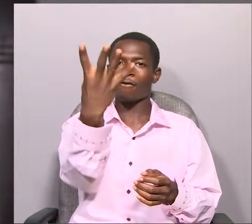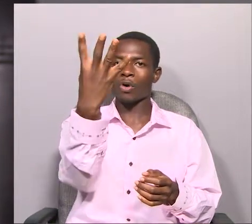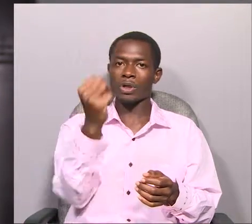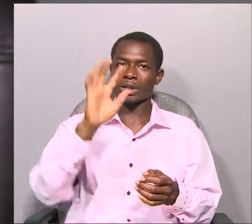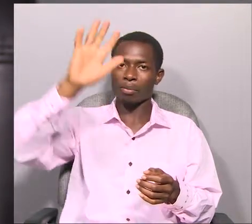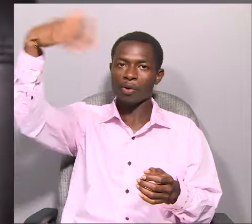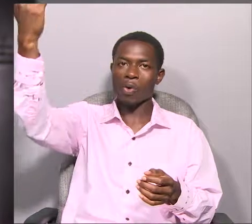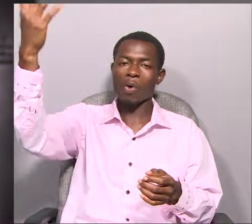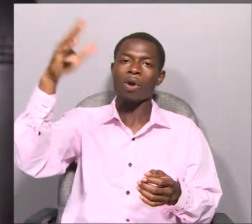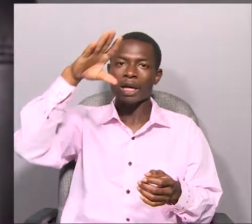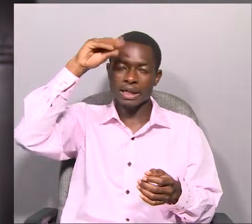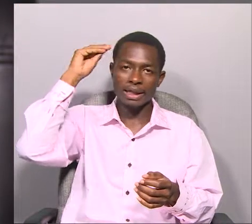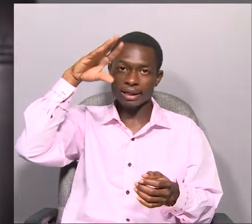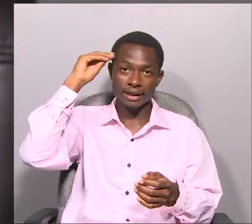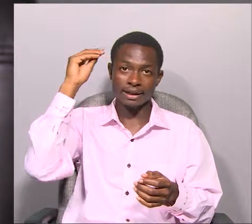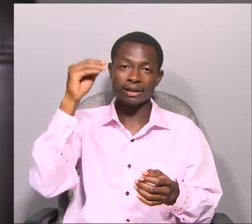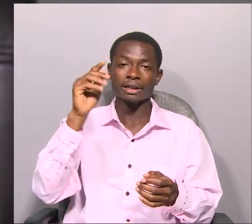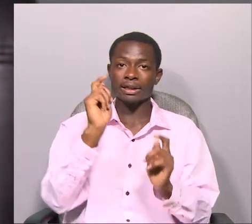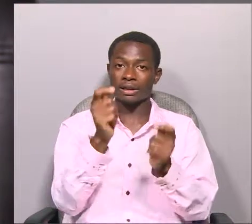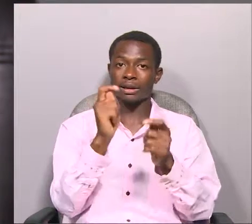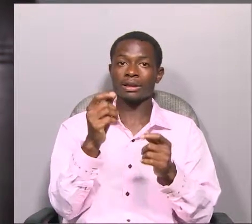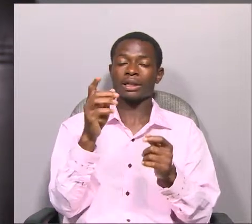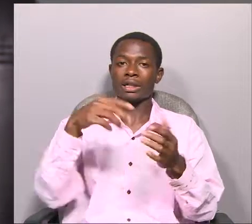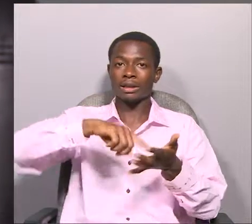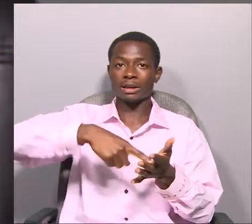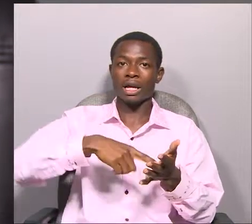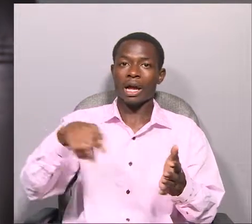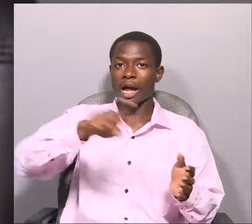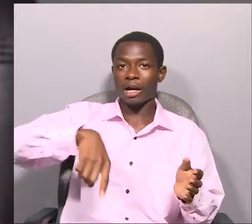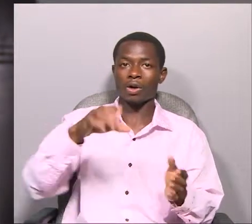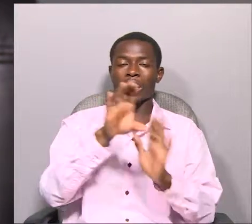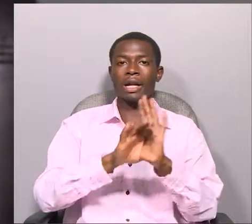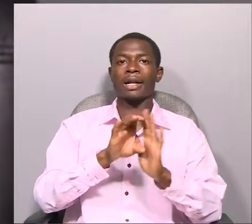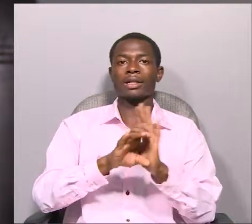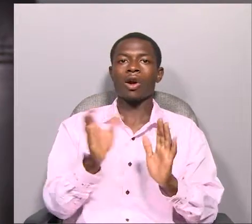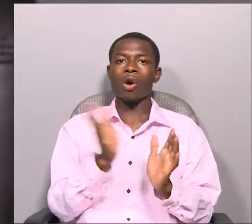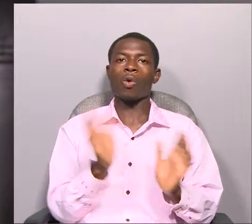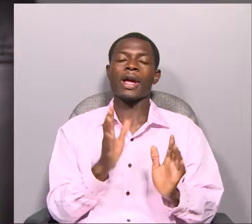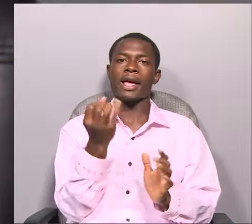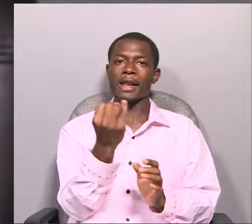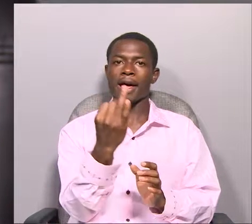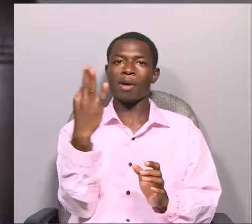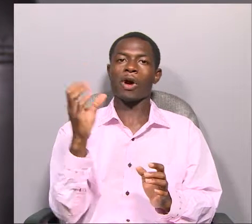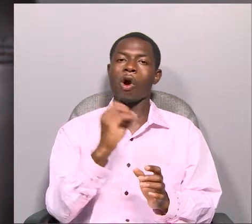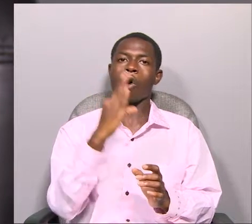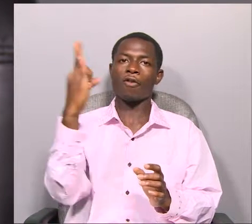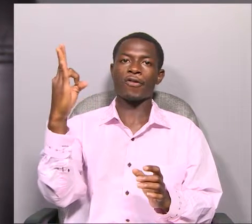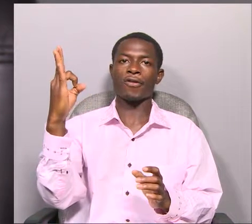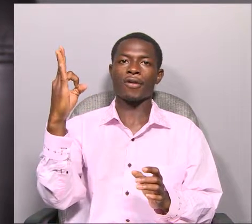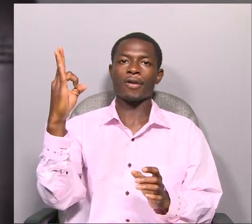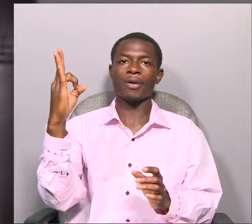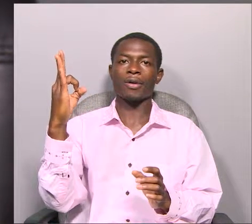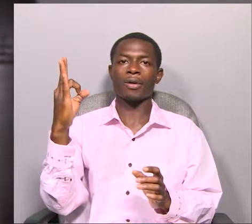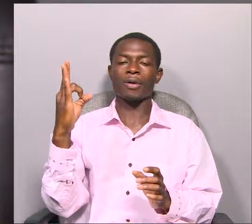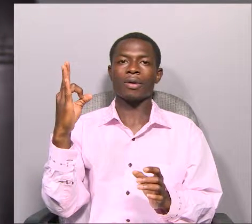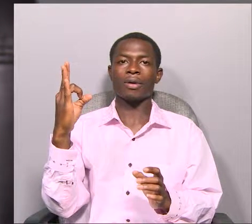40 vocational training centers around the country, where a number of